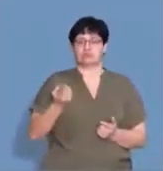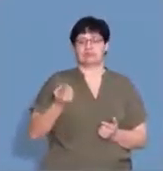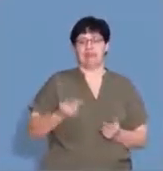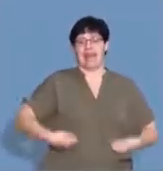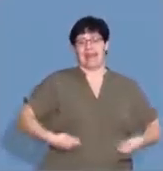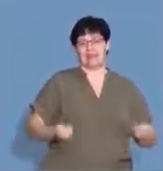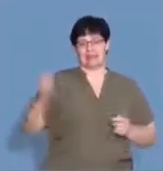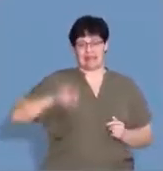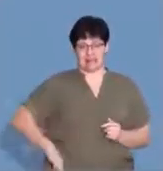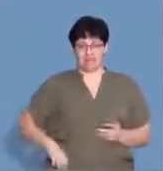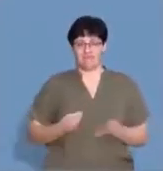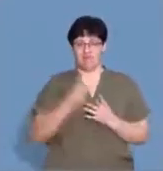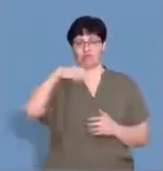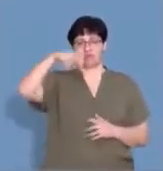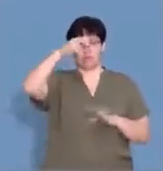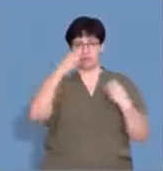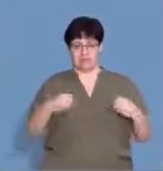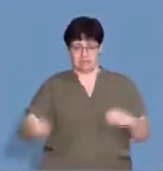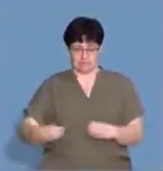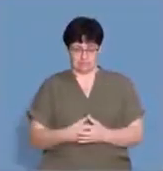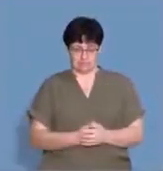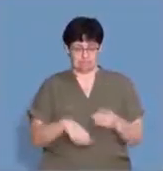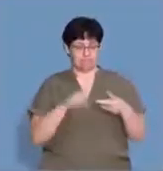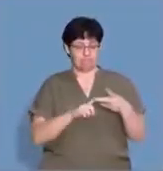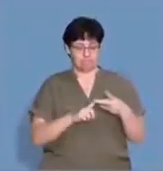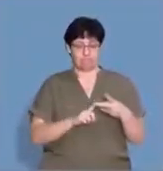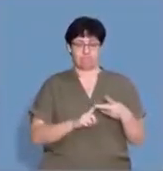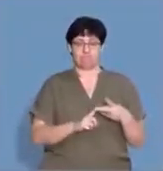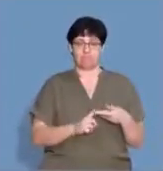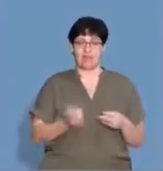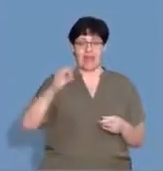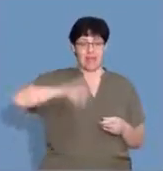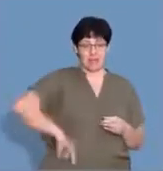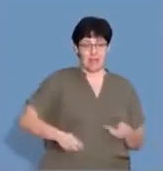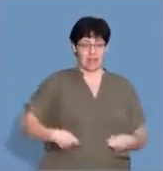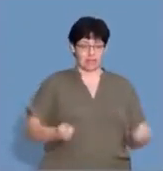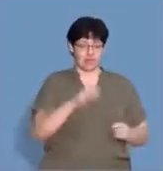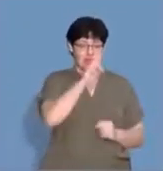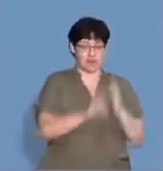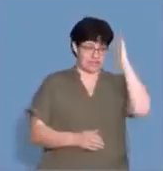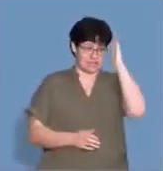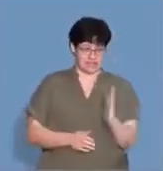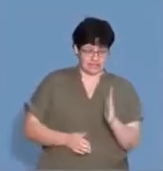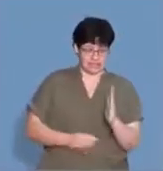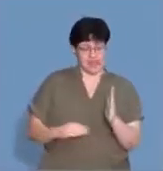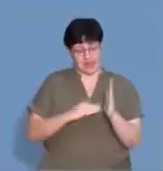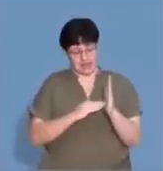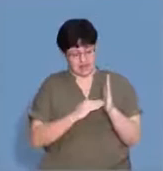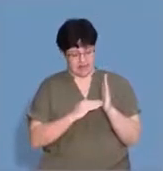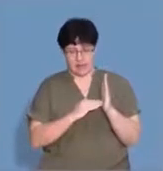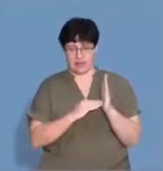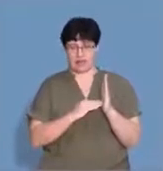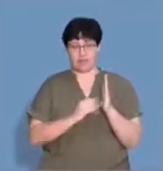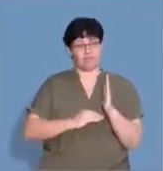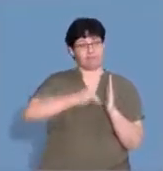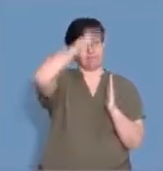expense graph for the tour business. We've got our income and expense in Rand on this axis, okay, going up